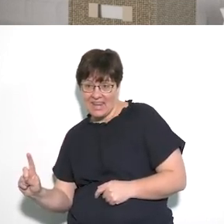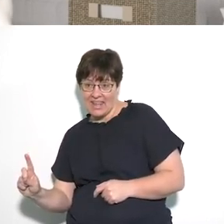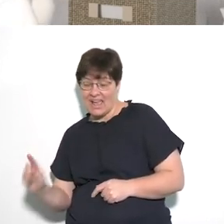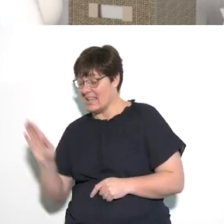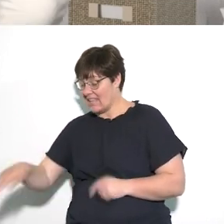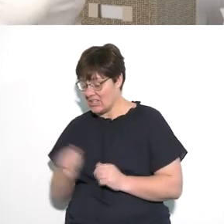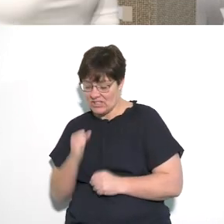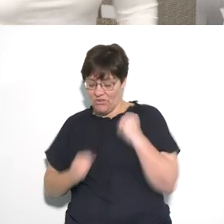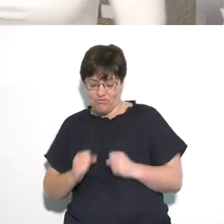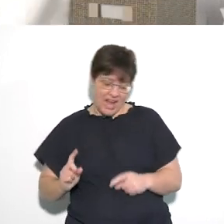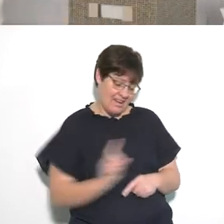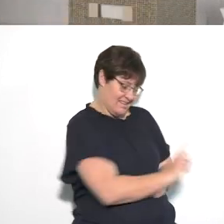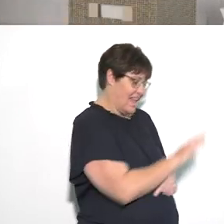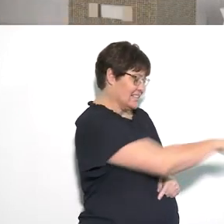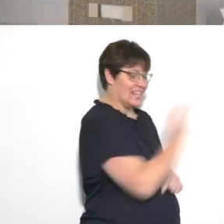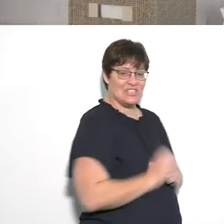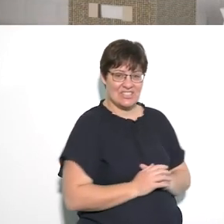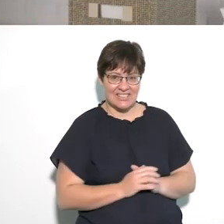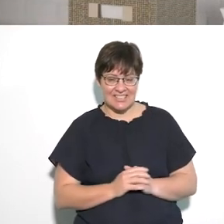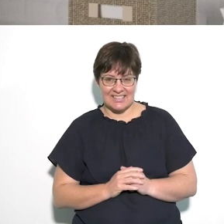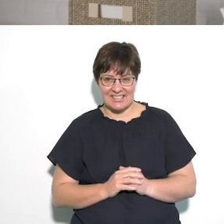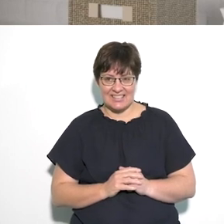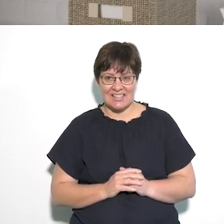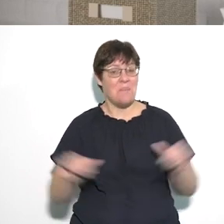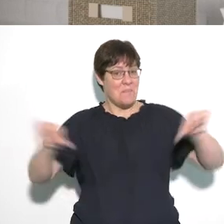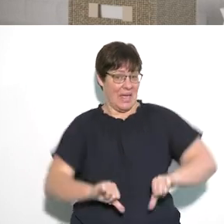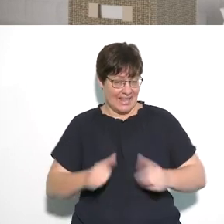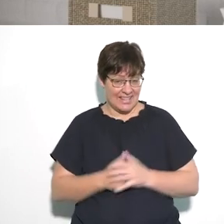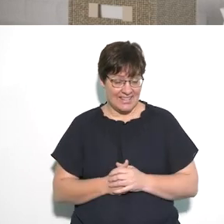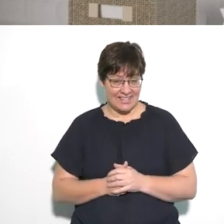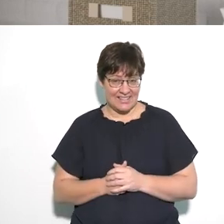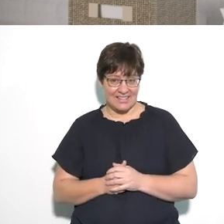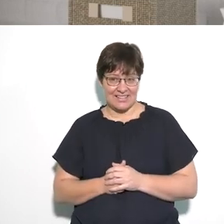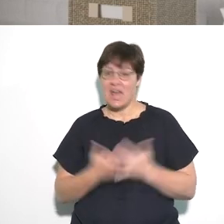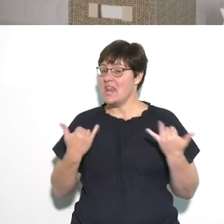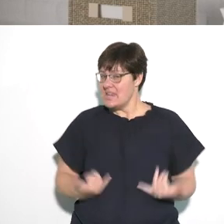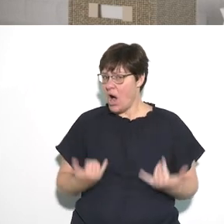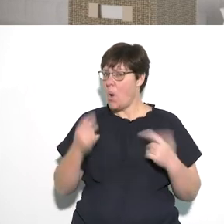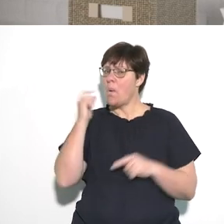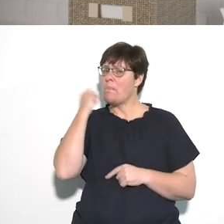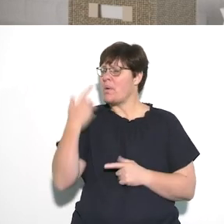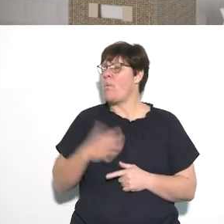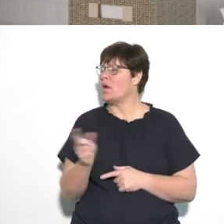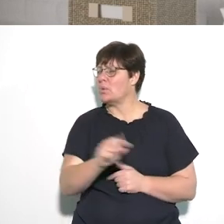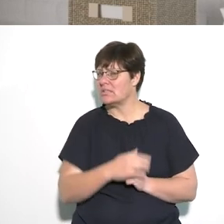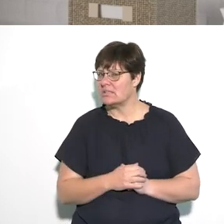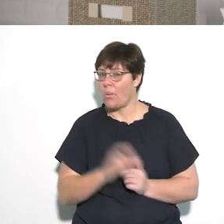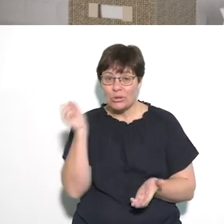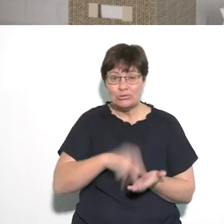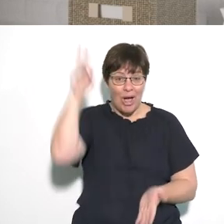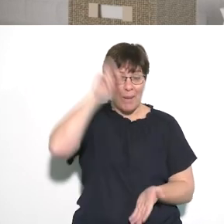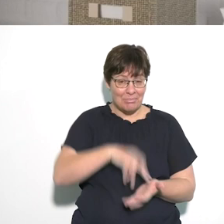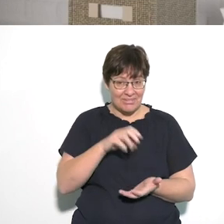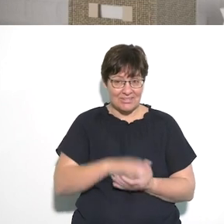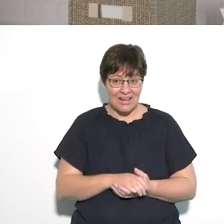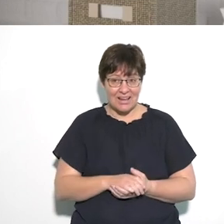run, touch the end of the table, run, touch the other end, and I'm back. Now what does my bee want to do? It wants to